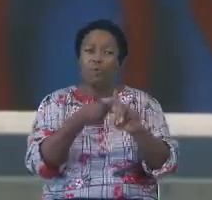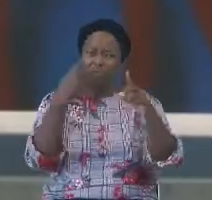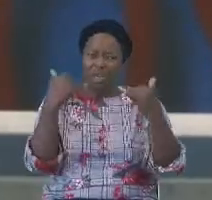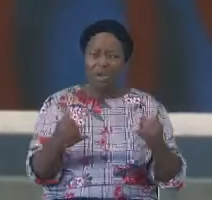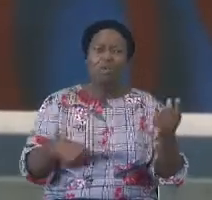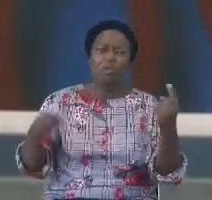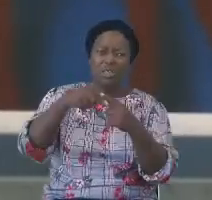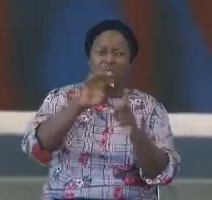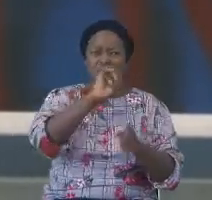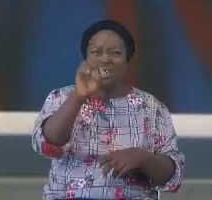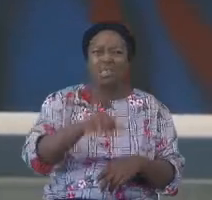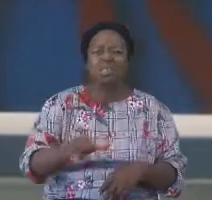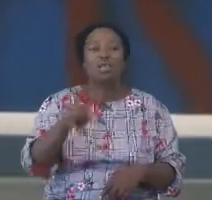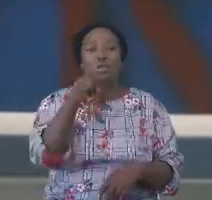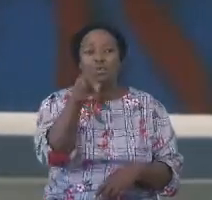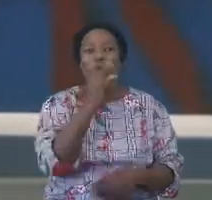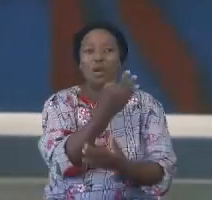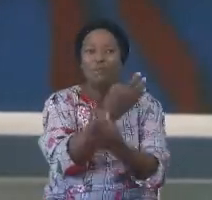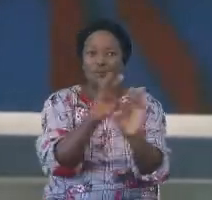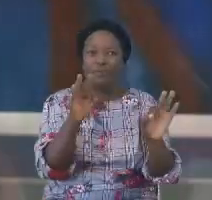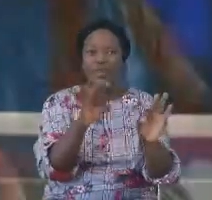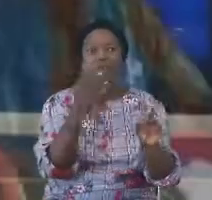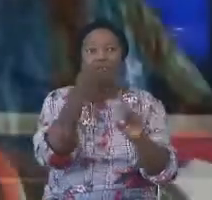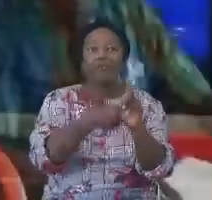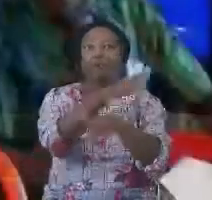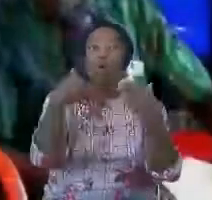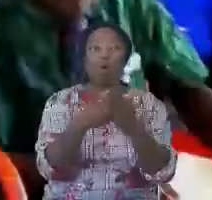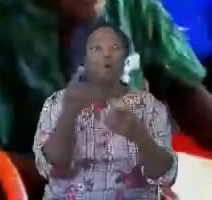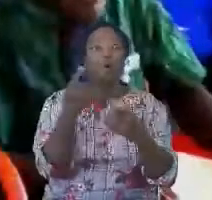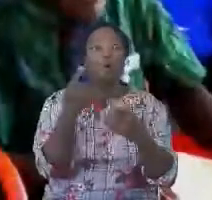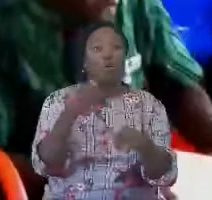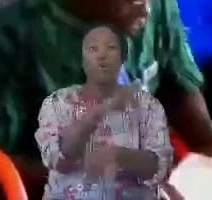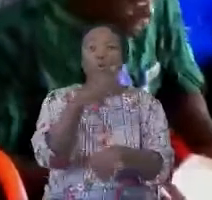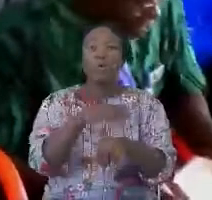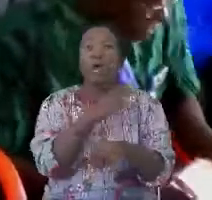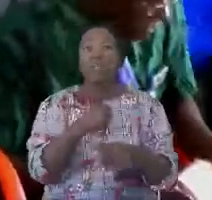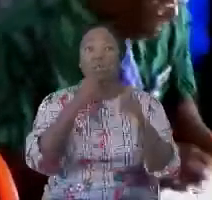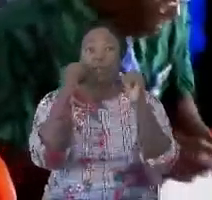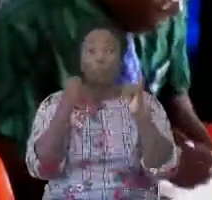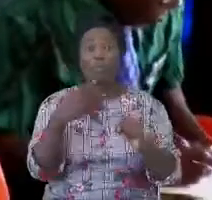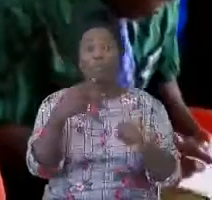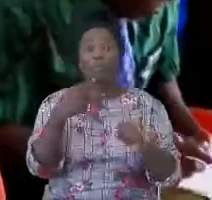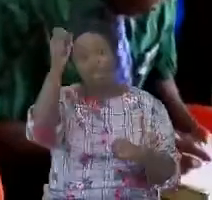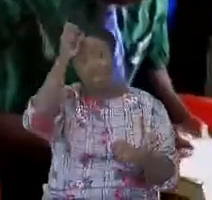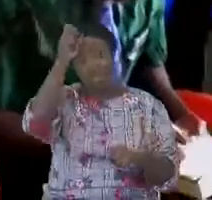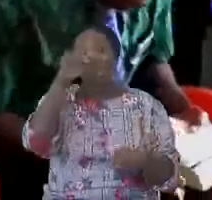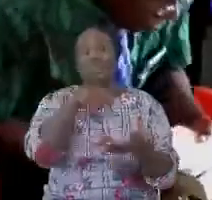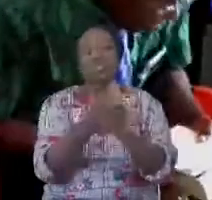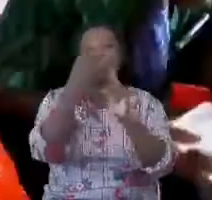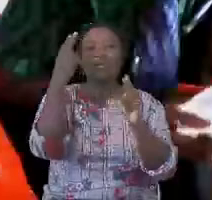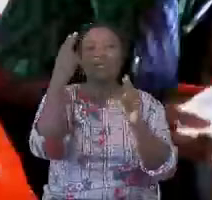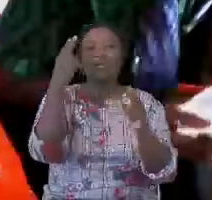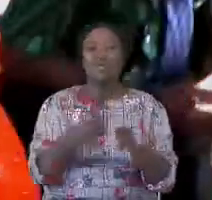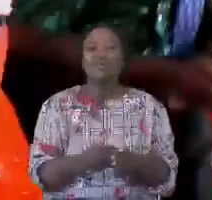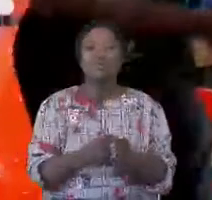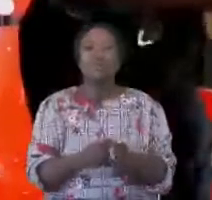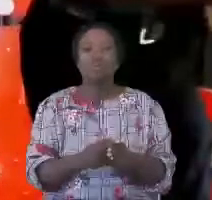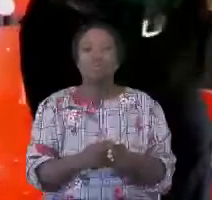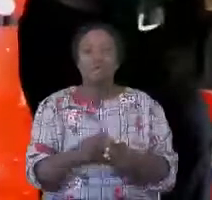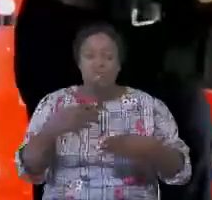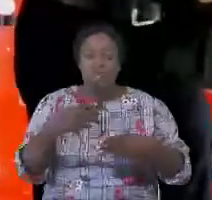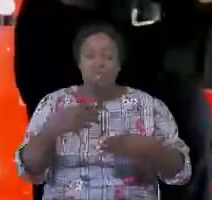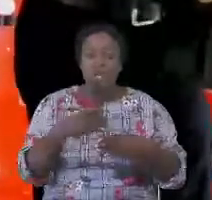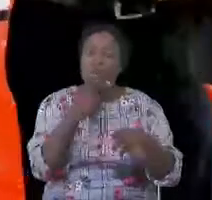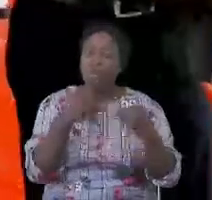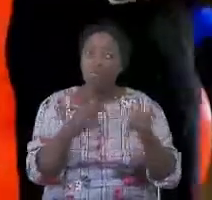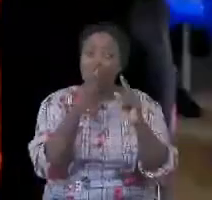submit to him as your lord and from now till eternity you're free from all the principalities